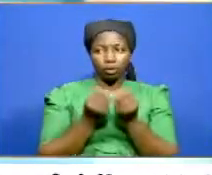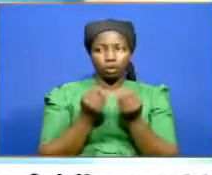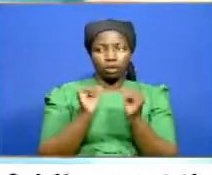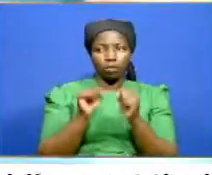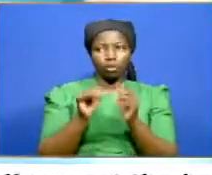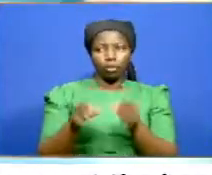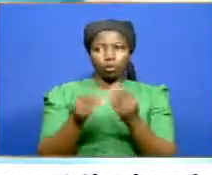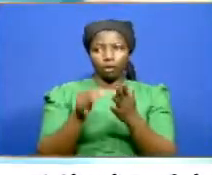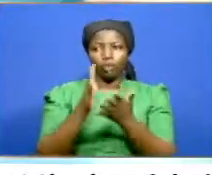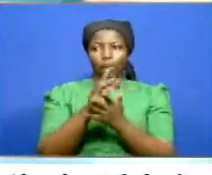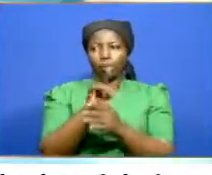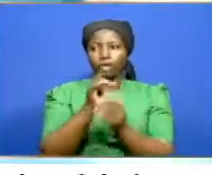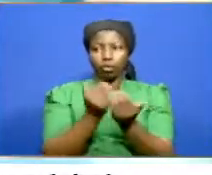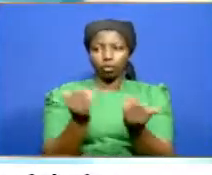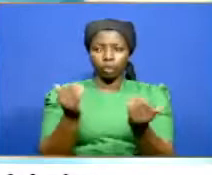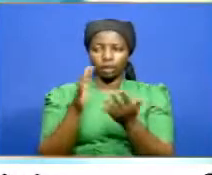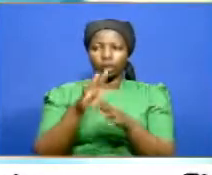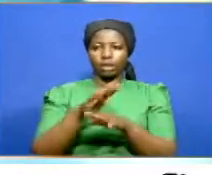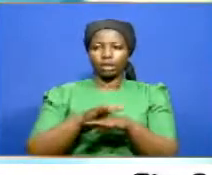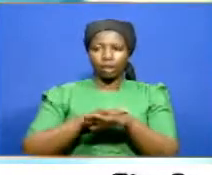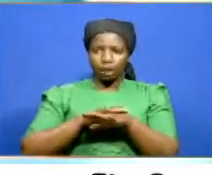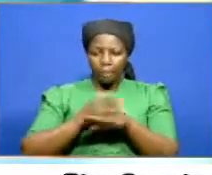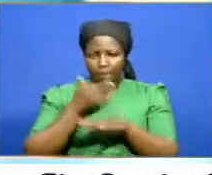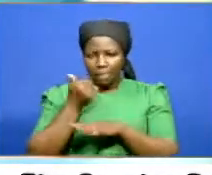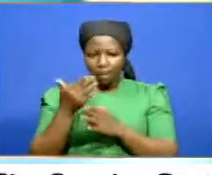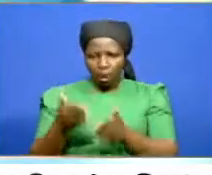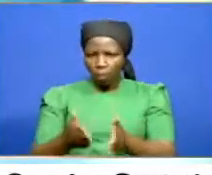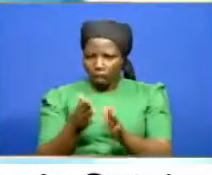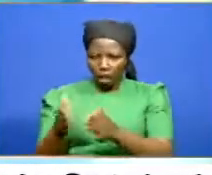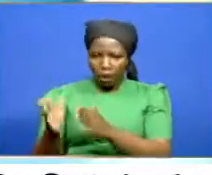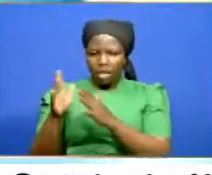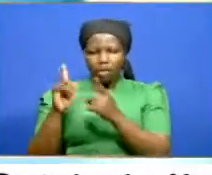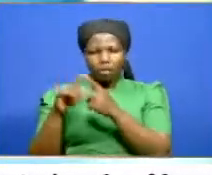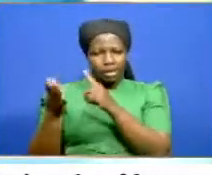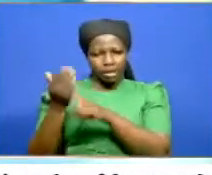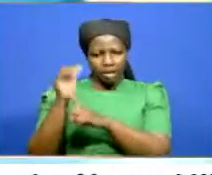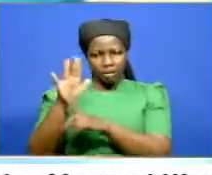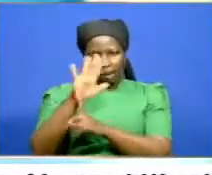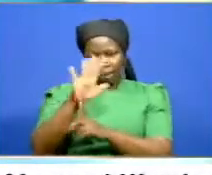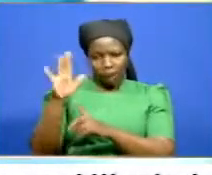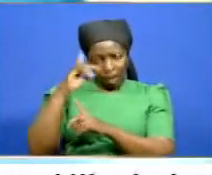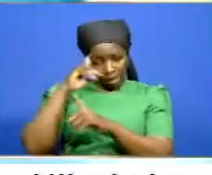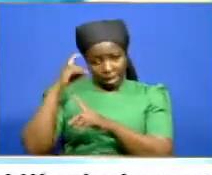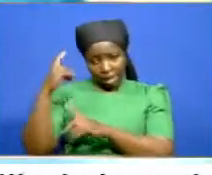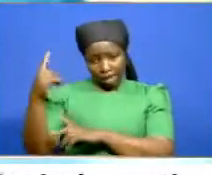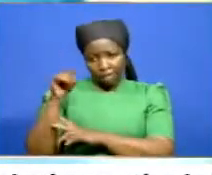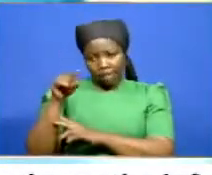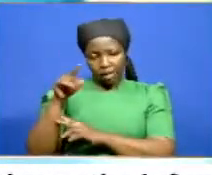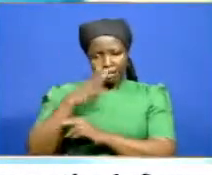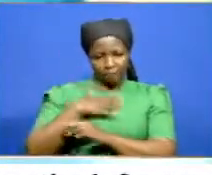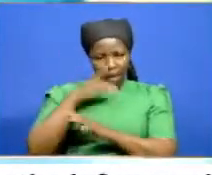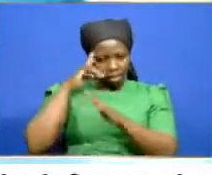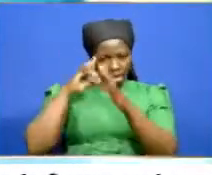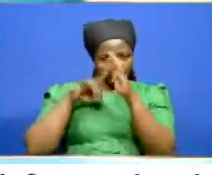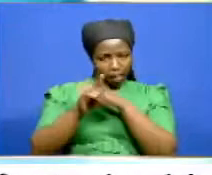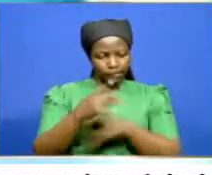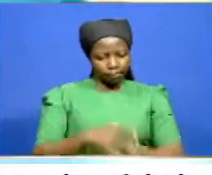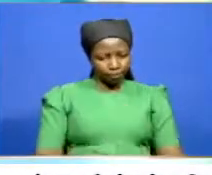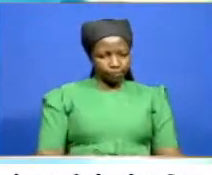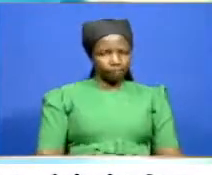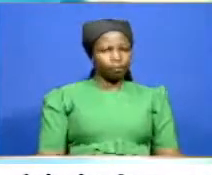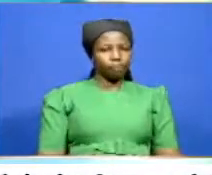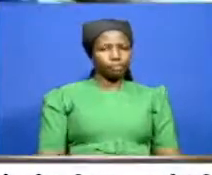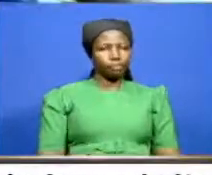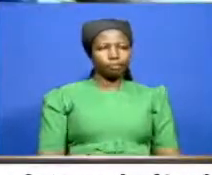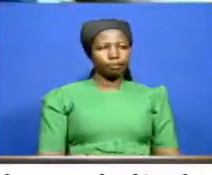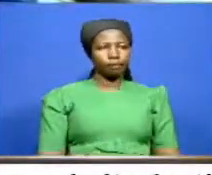some of these kids a smoother pathway in terms of trying to achieve their dreams. And that's that has always been my goal. Okay. Yeah. Now, Roads